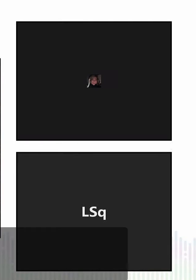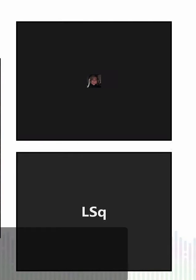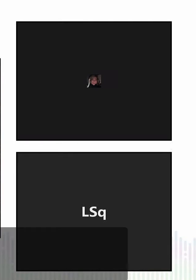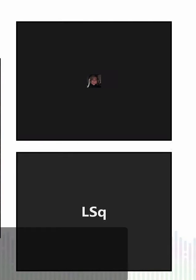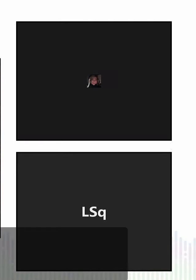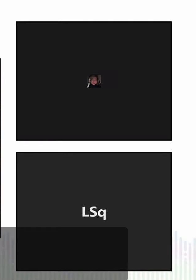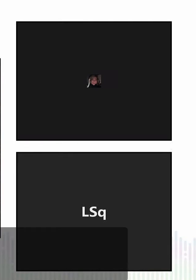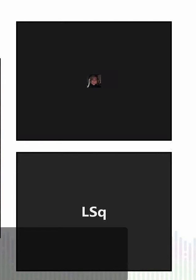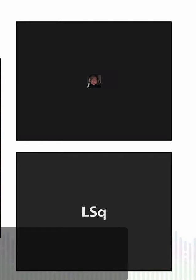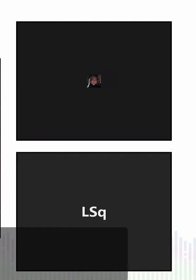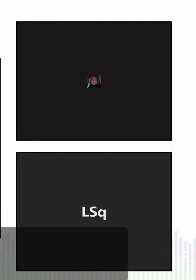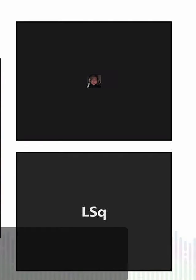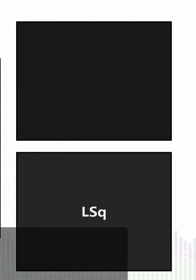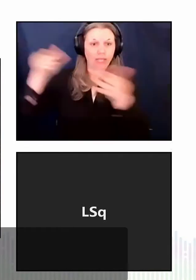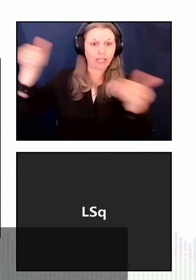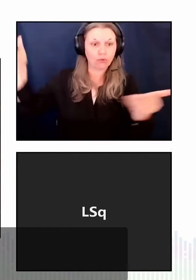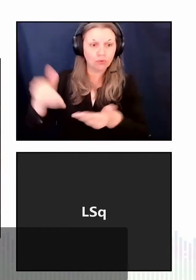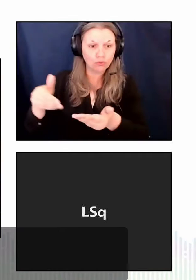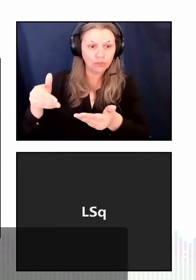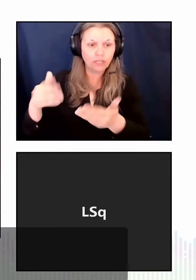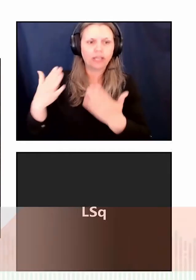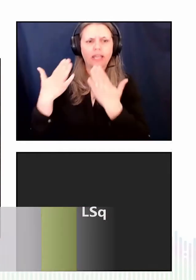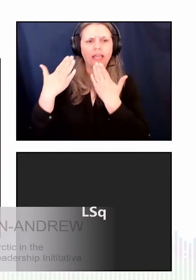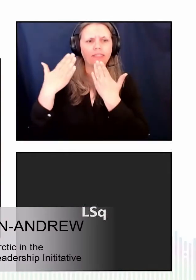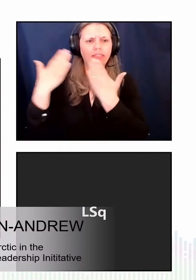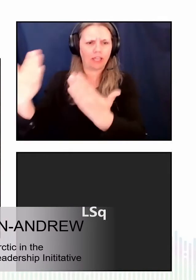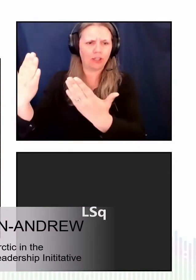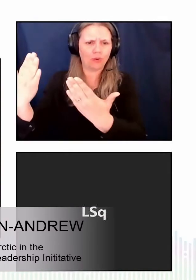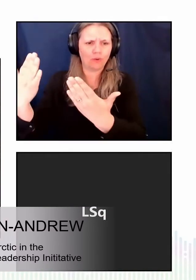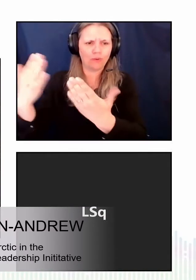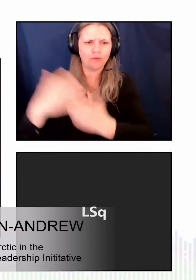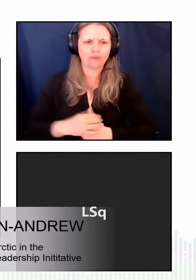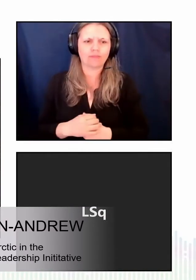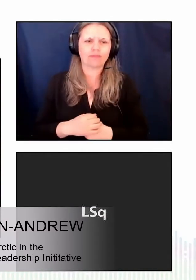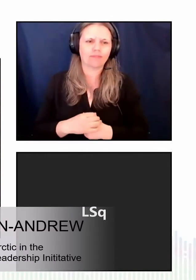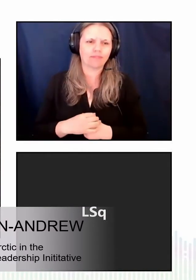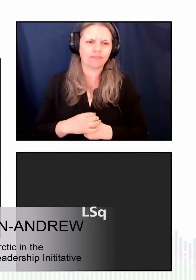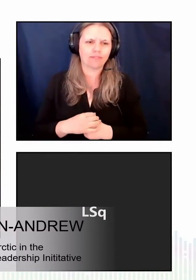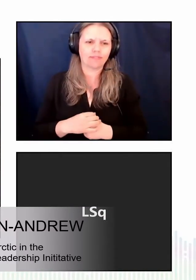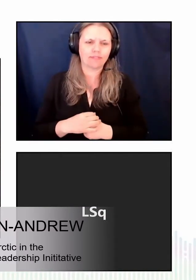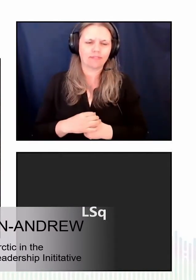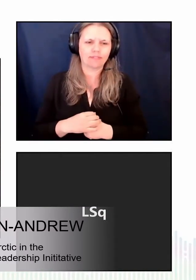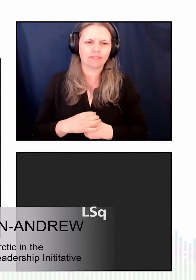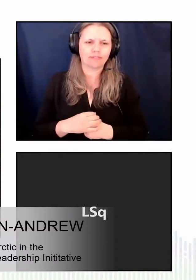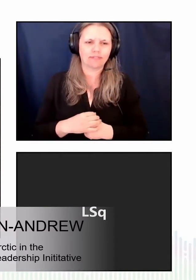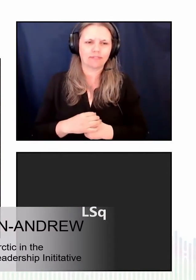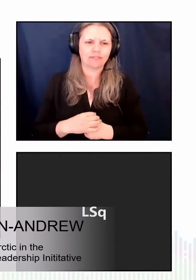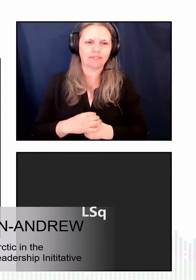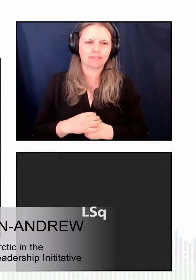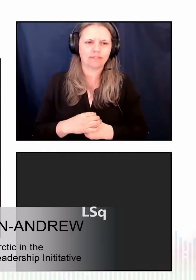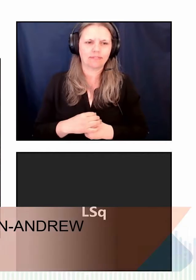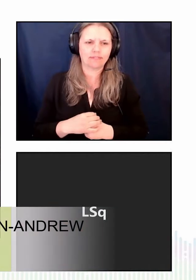Merci beaucoup. And Thank you very much. my colleague Edna Elias, who I've known for many years and admire, was